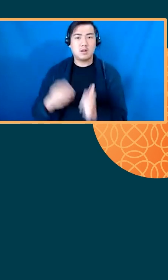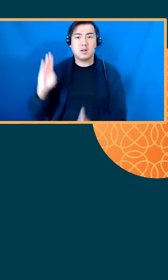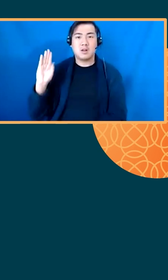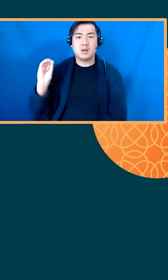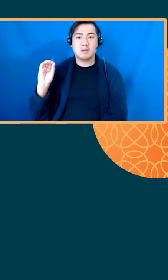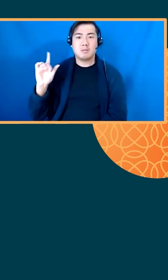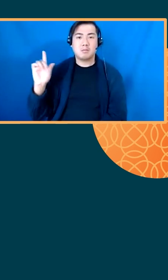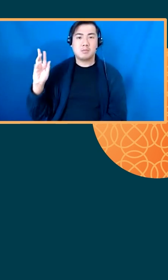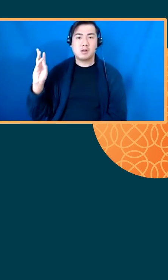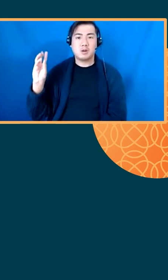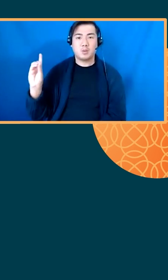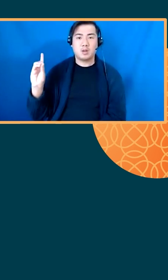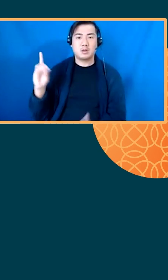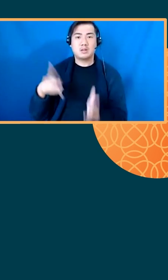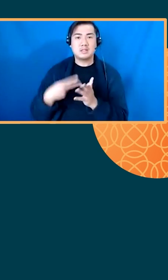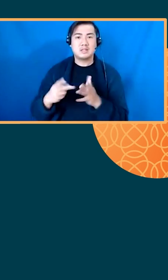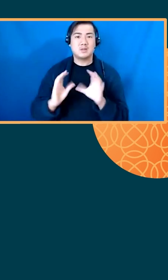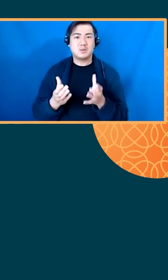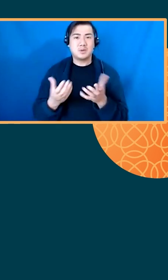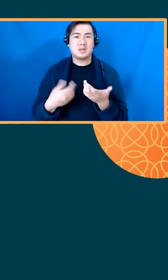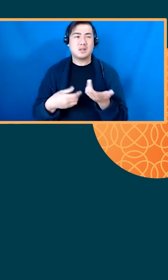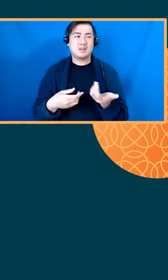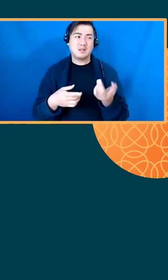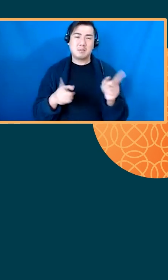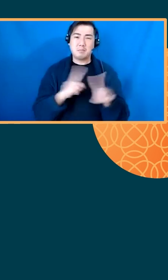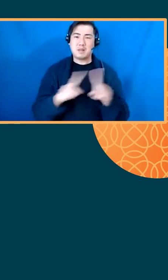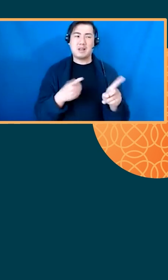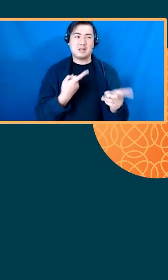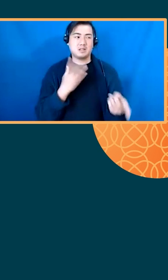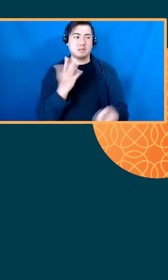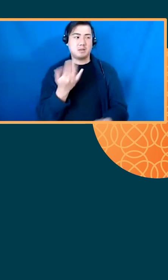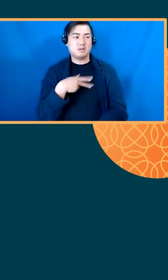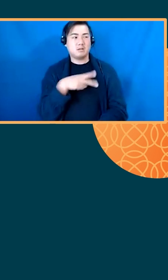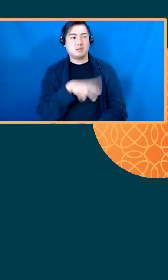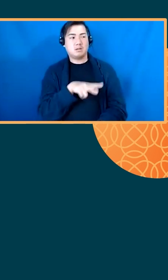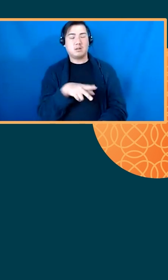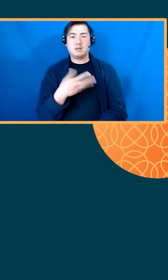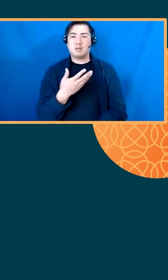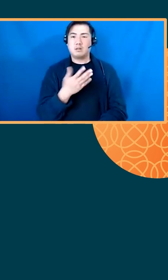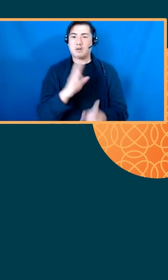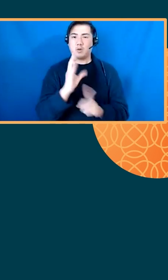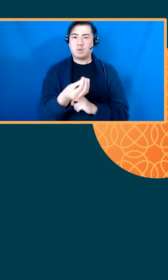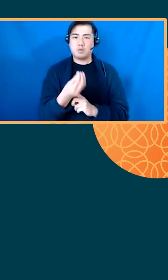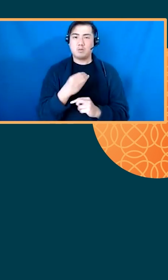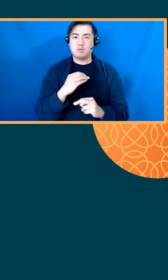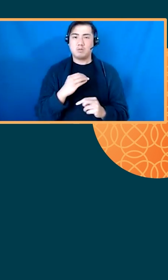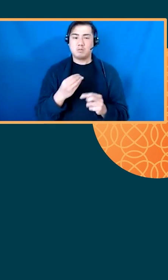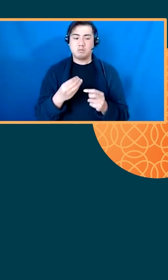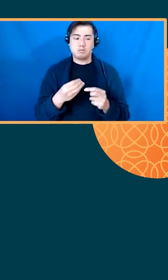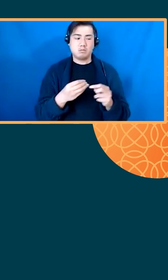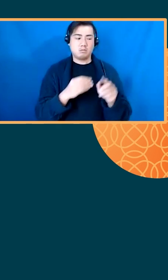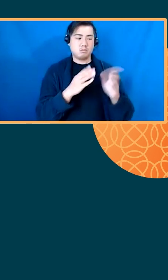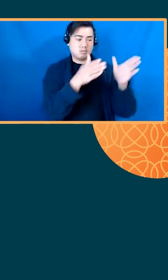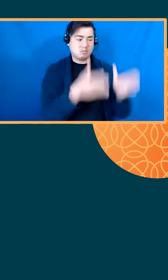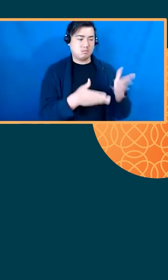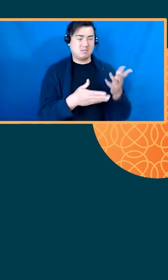cultural activity, not a core part of you. And so, yeah, I mean, it makes me, yeah,